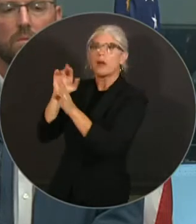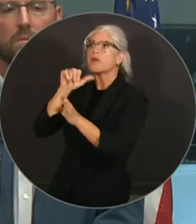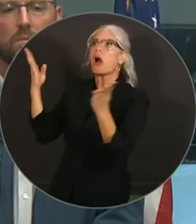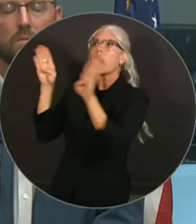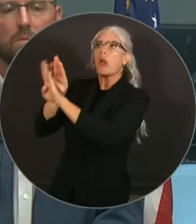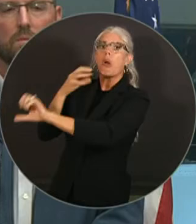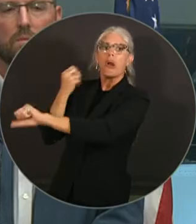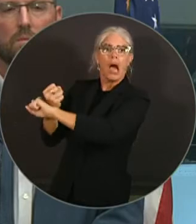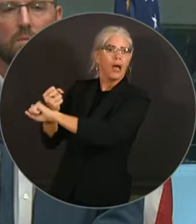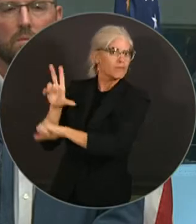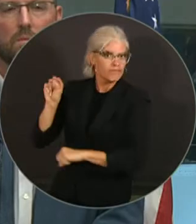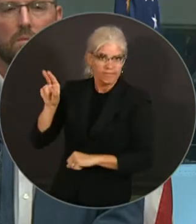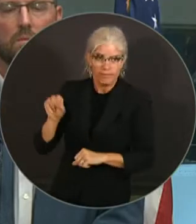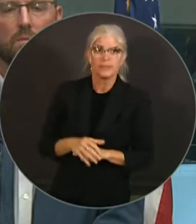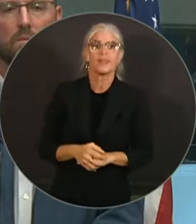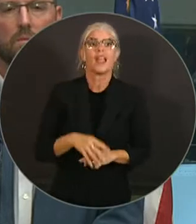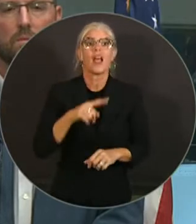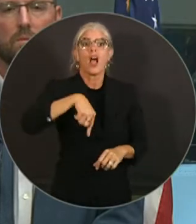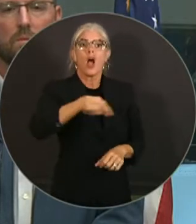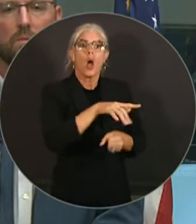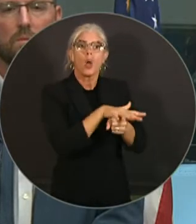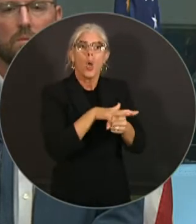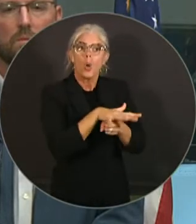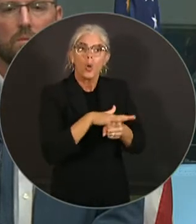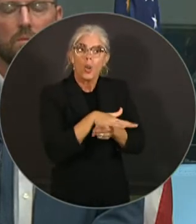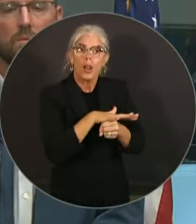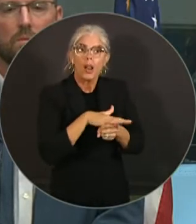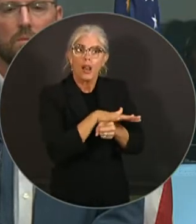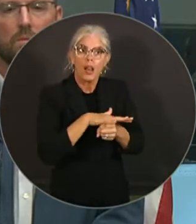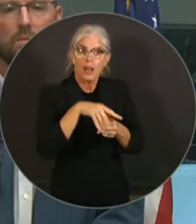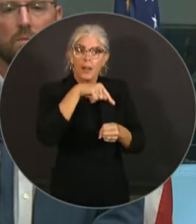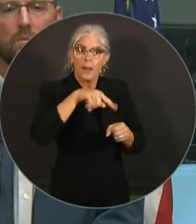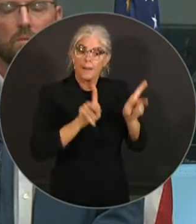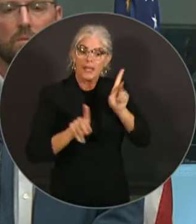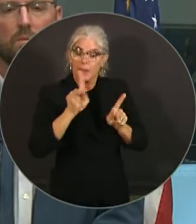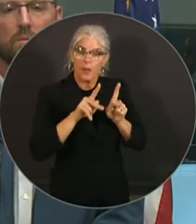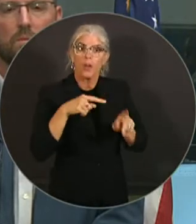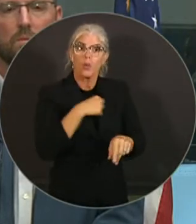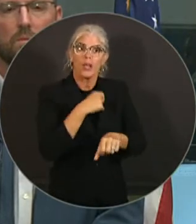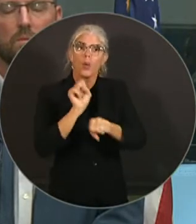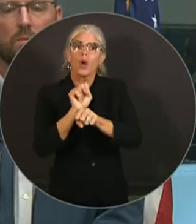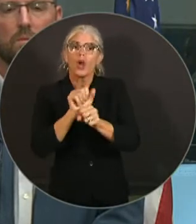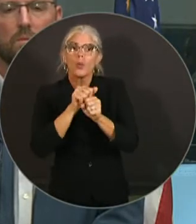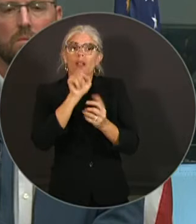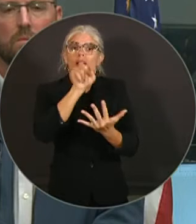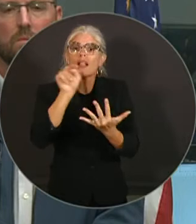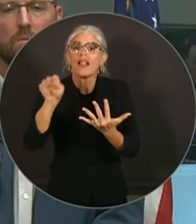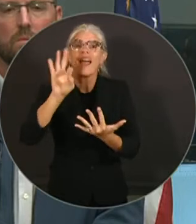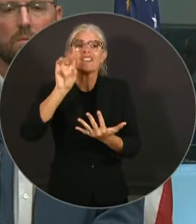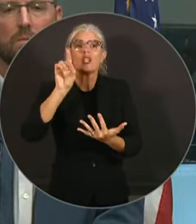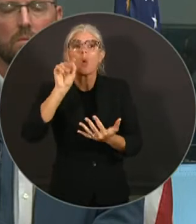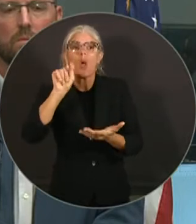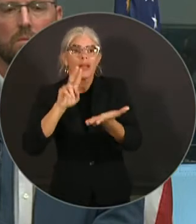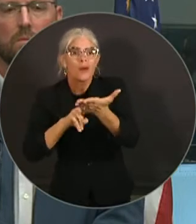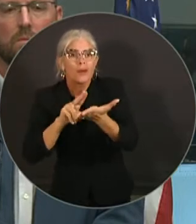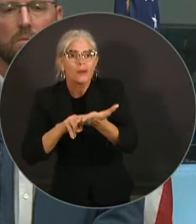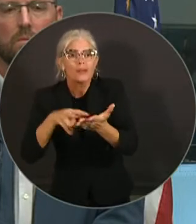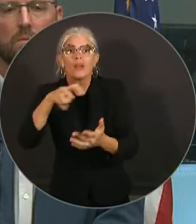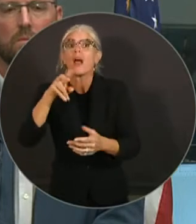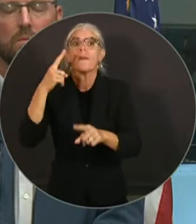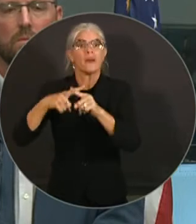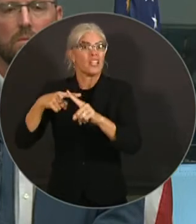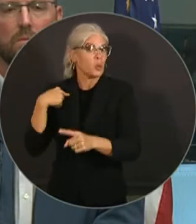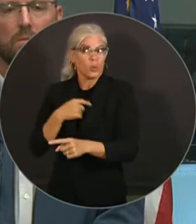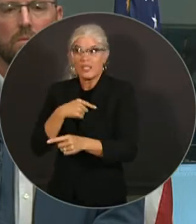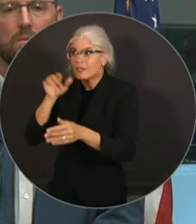The ability for not just DOT contractors and DOT trucks to remove bulk debris, but also for